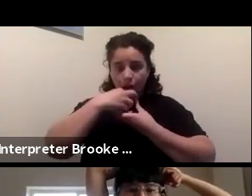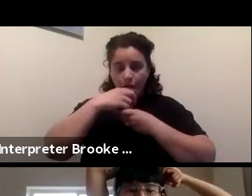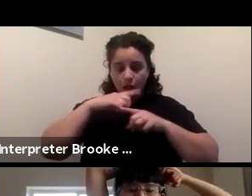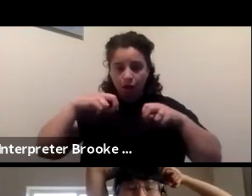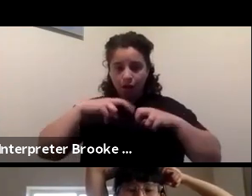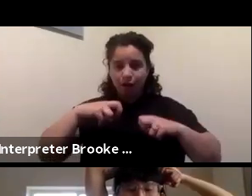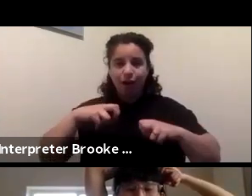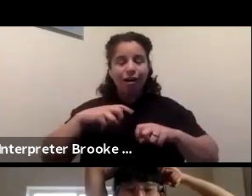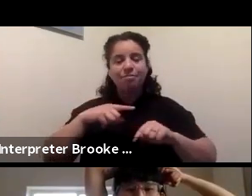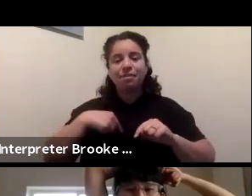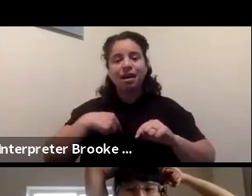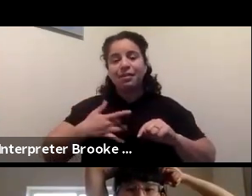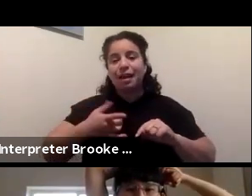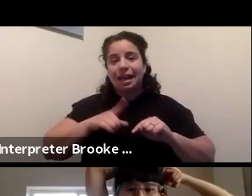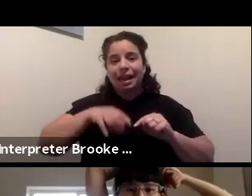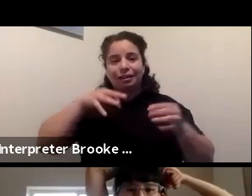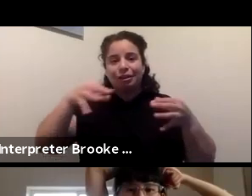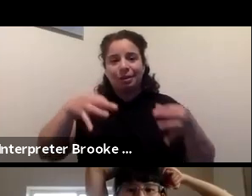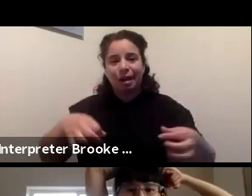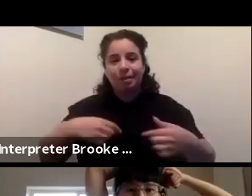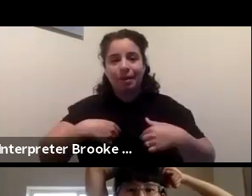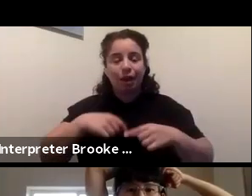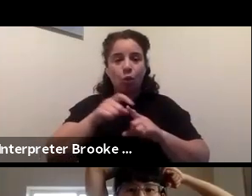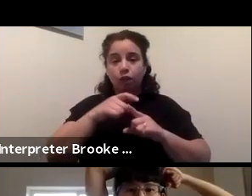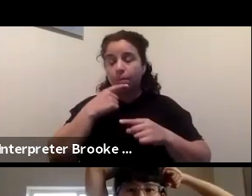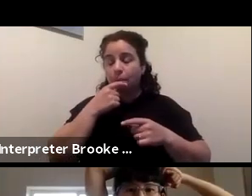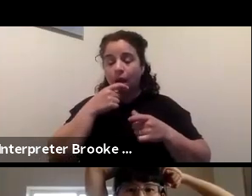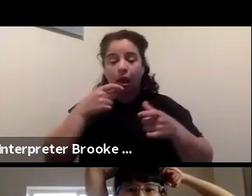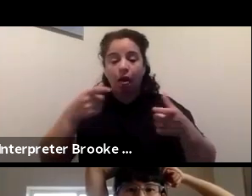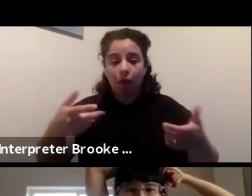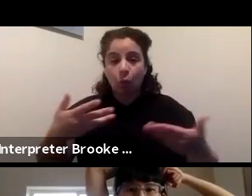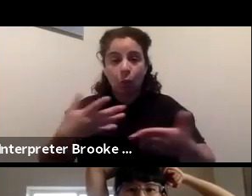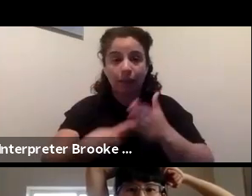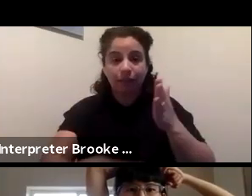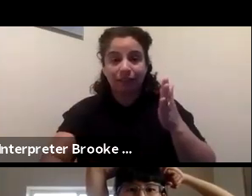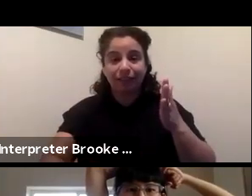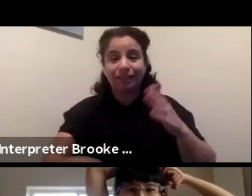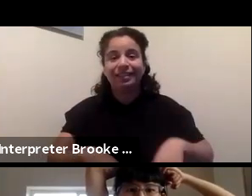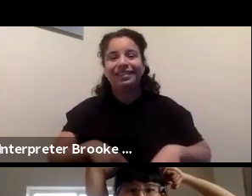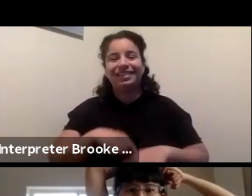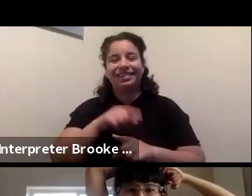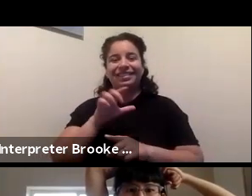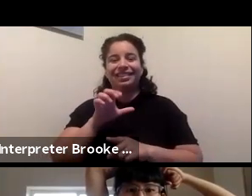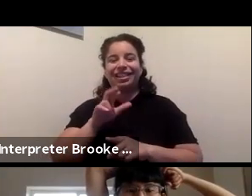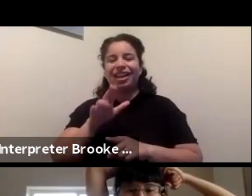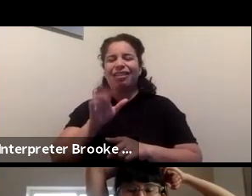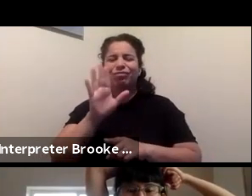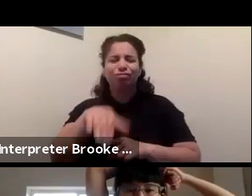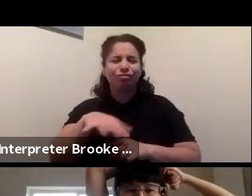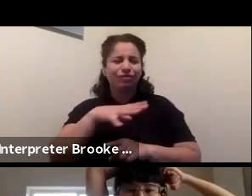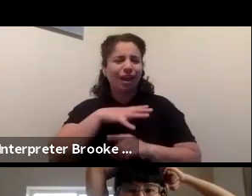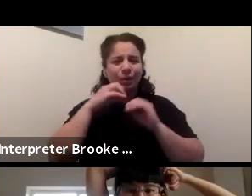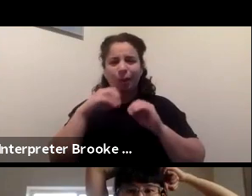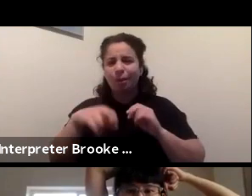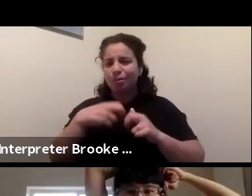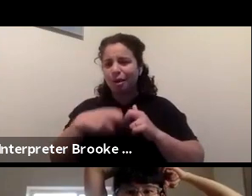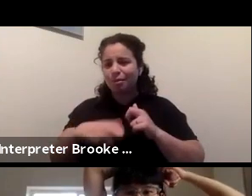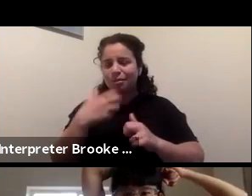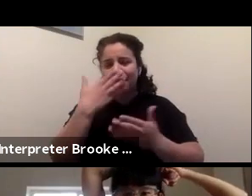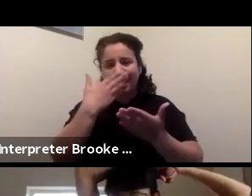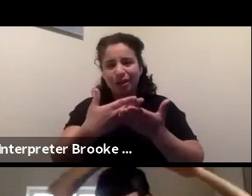got no like, words, what? No problem. No problem. And thank you, Rue and